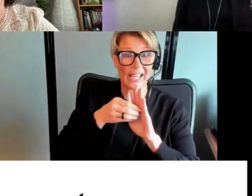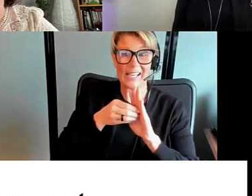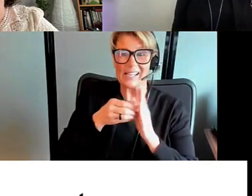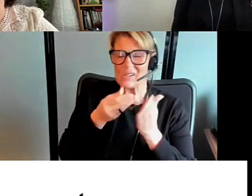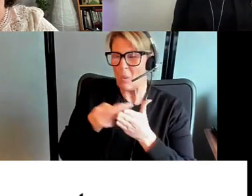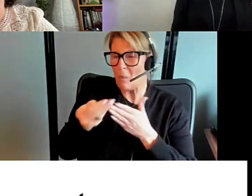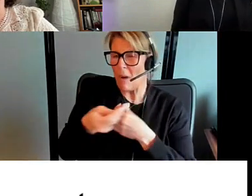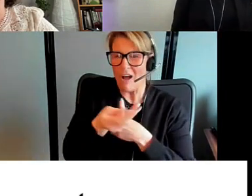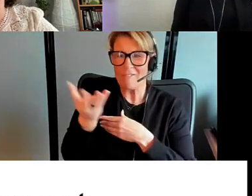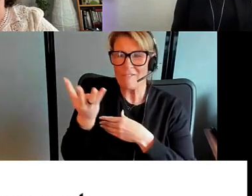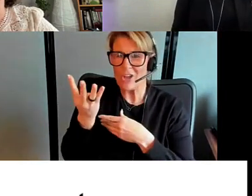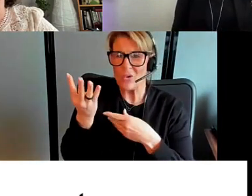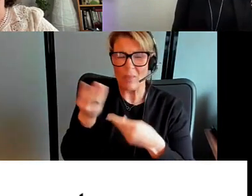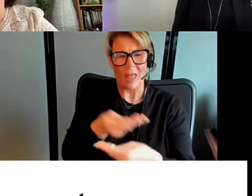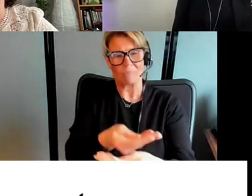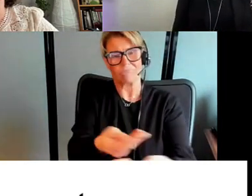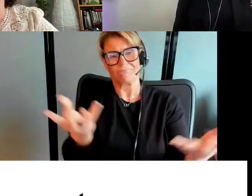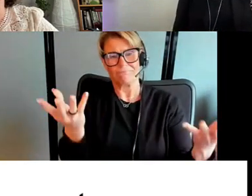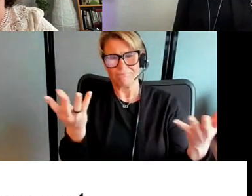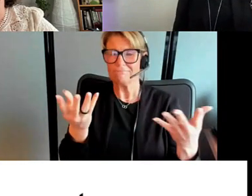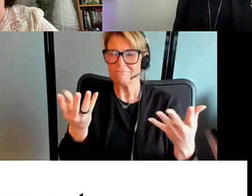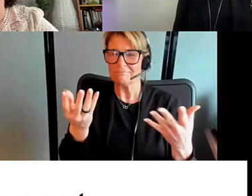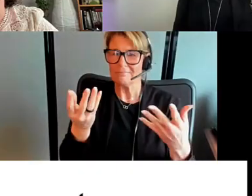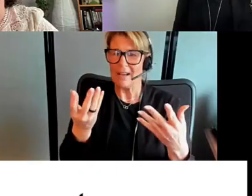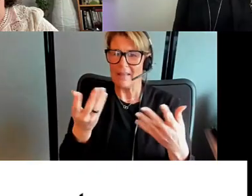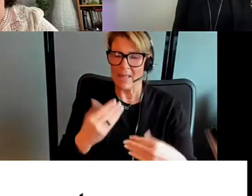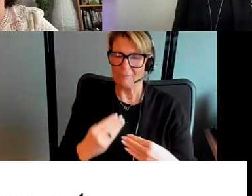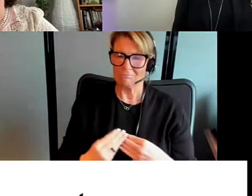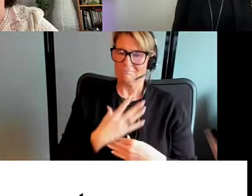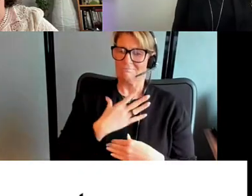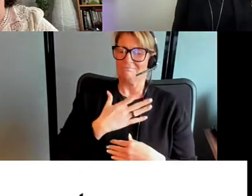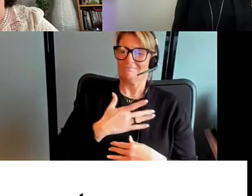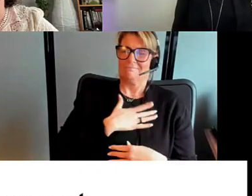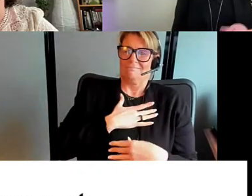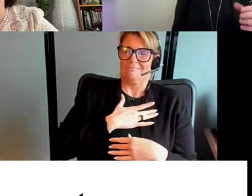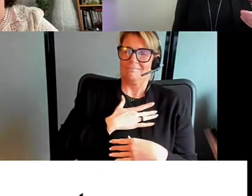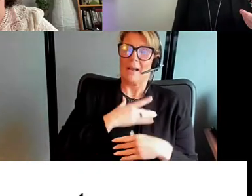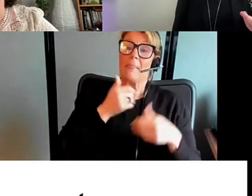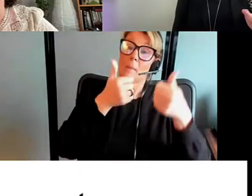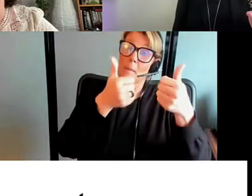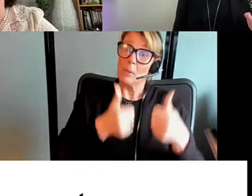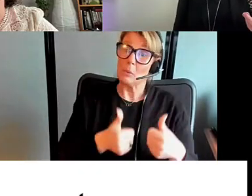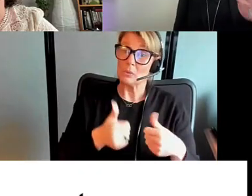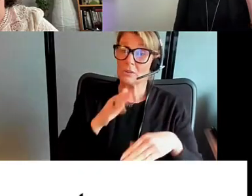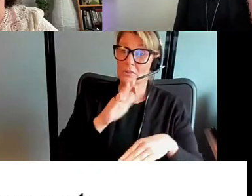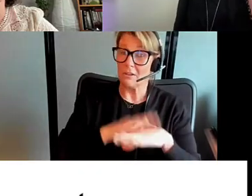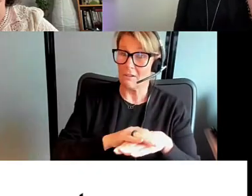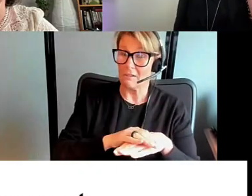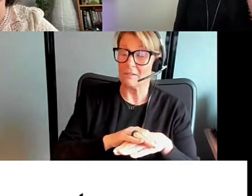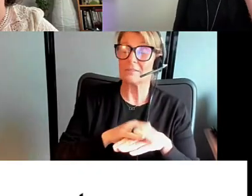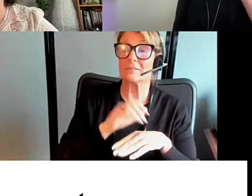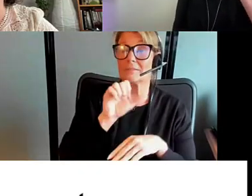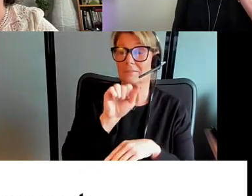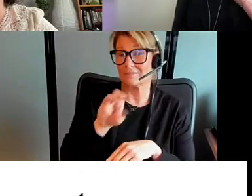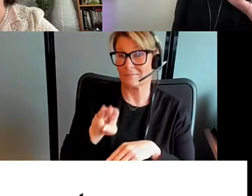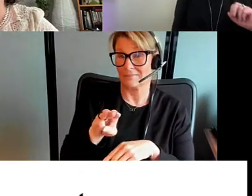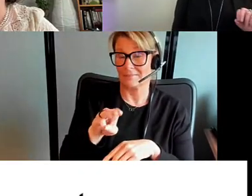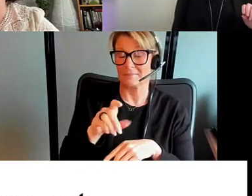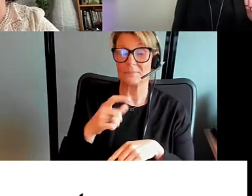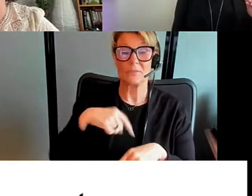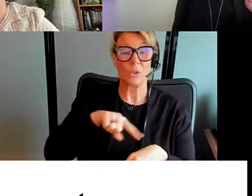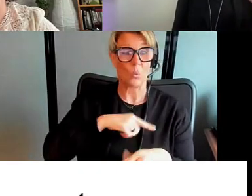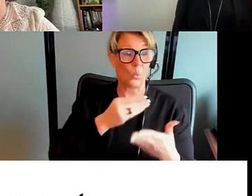investment to make a big impact and just putting it on social media. So we bought Smile cookies